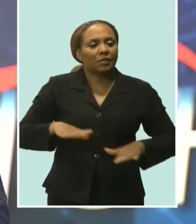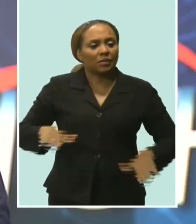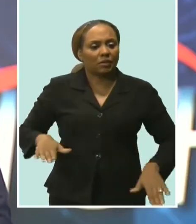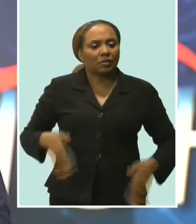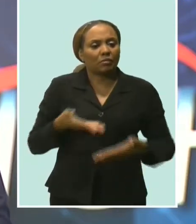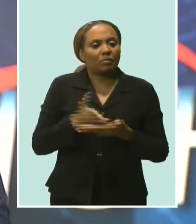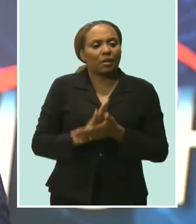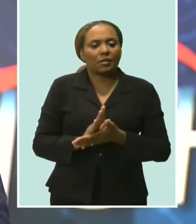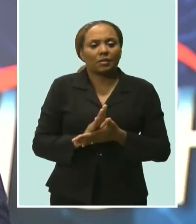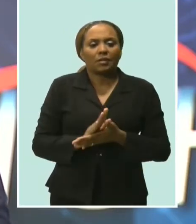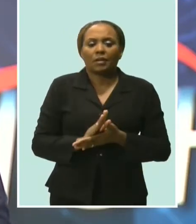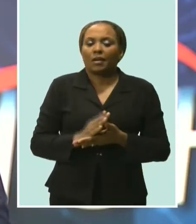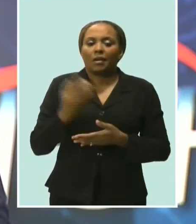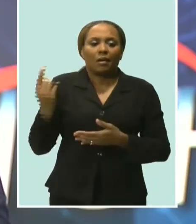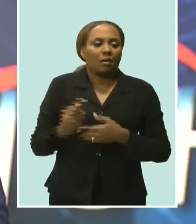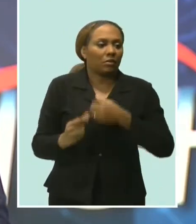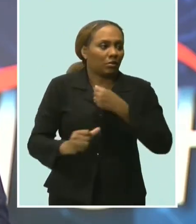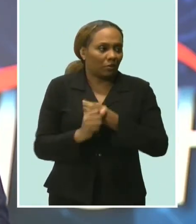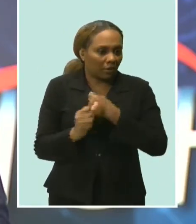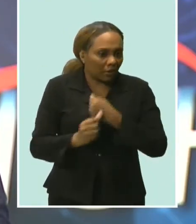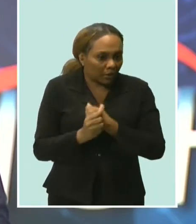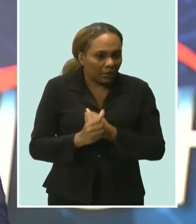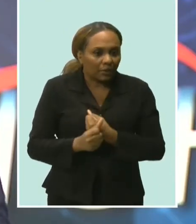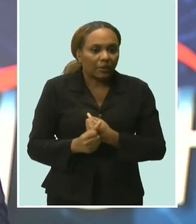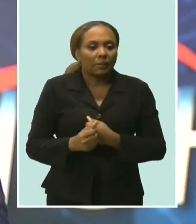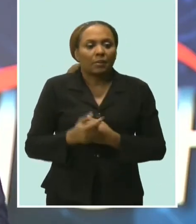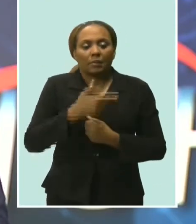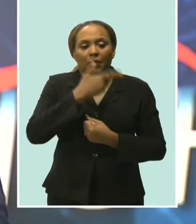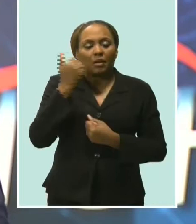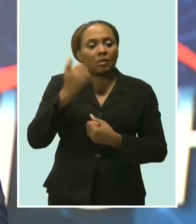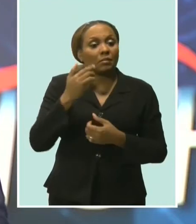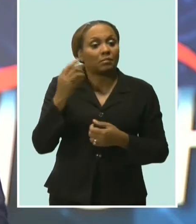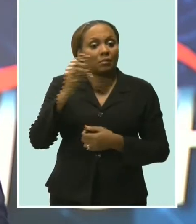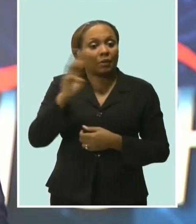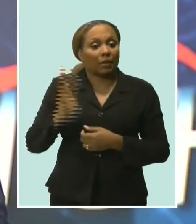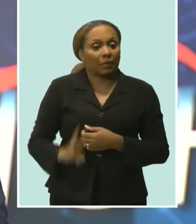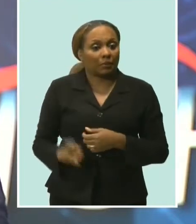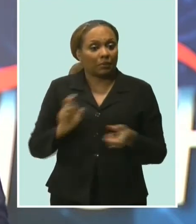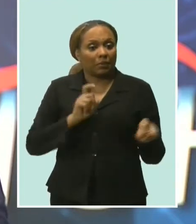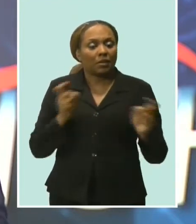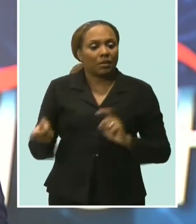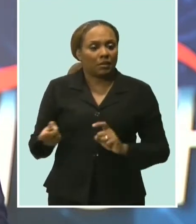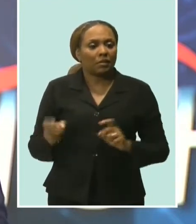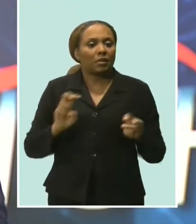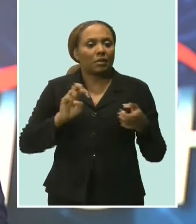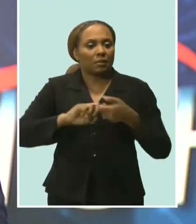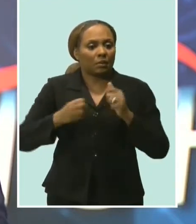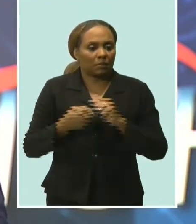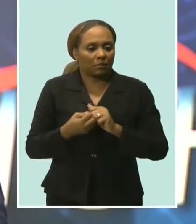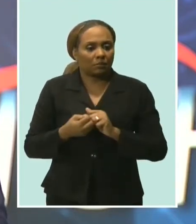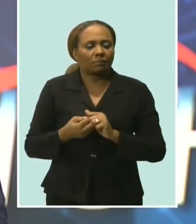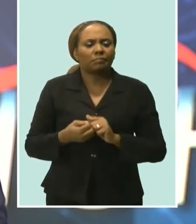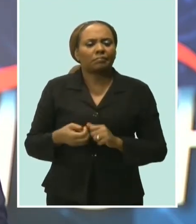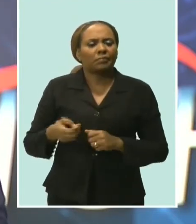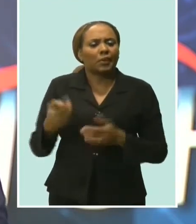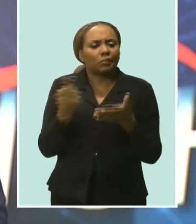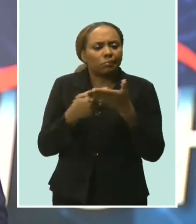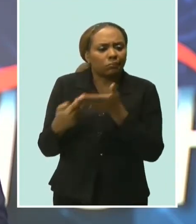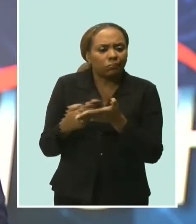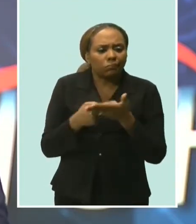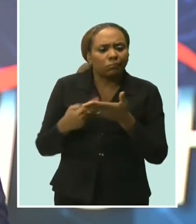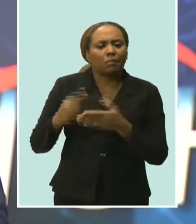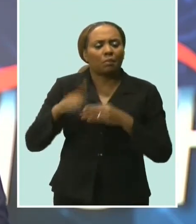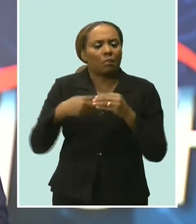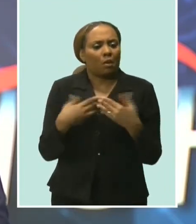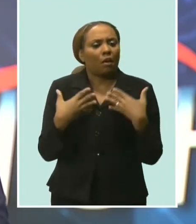will remain under threat once climate change is an issue. She raised the point during a global youth summit network on climate change and health